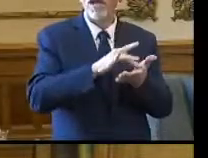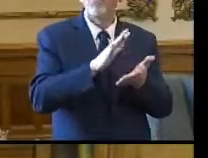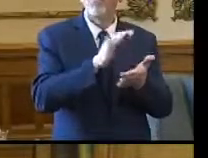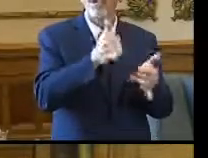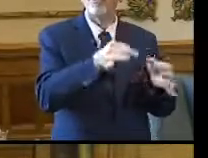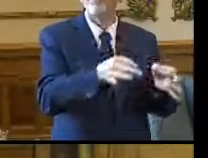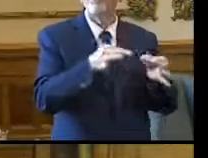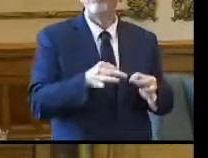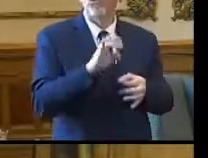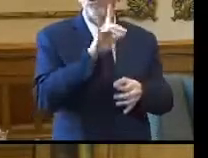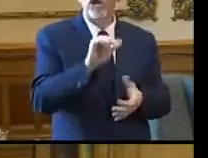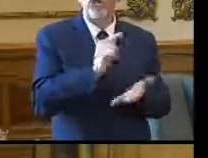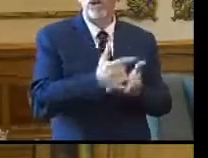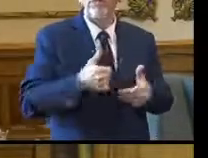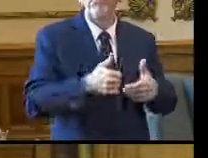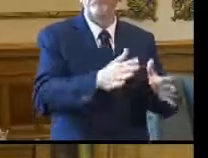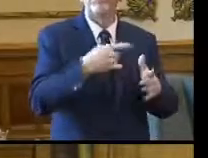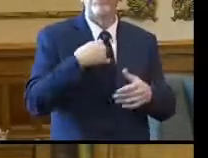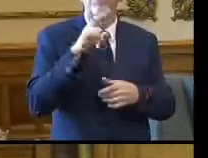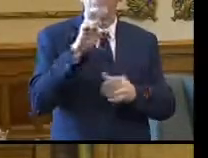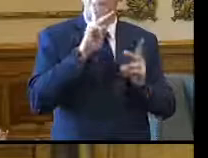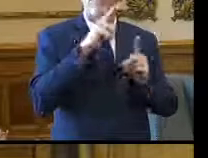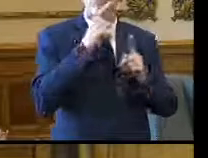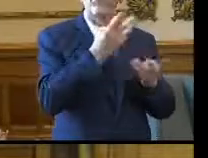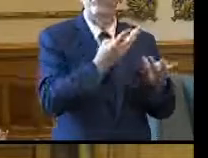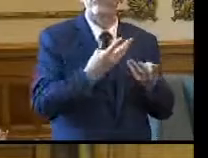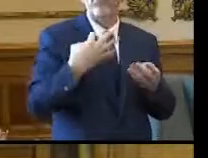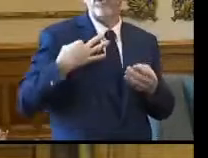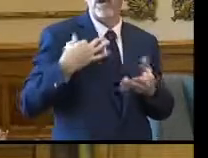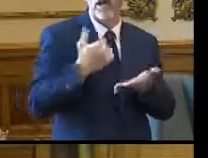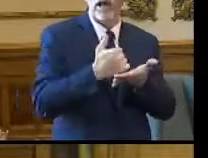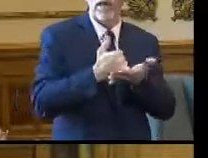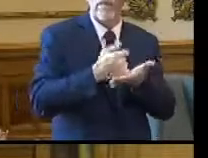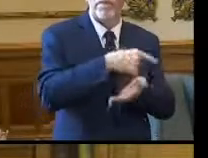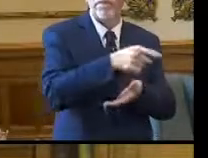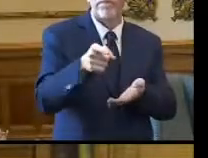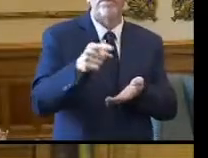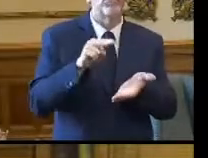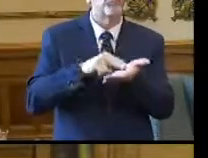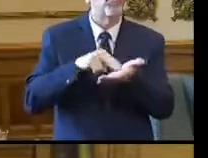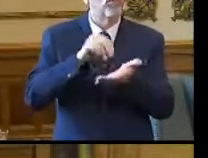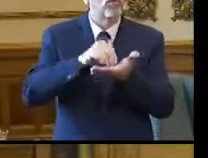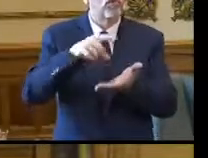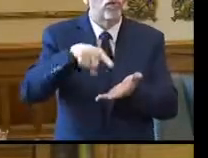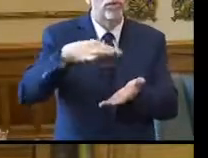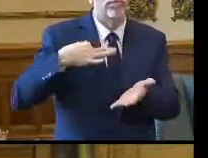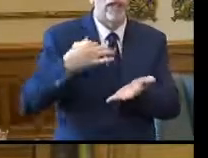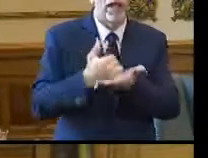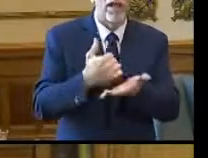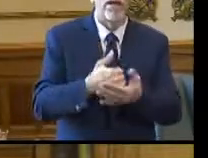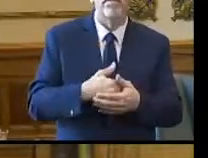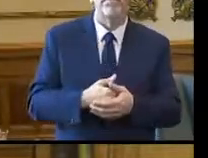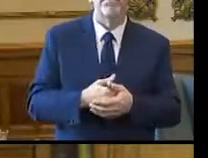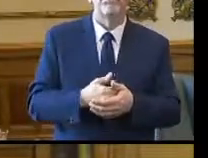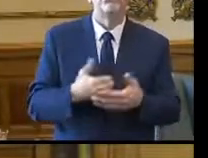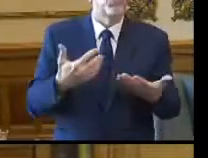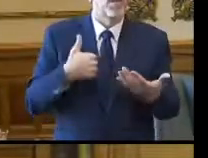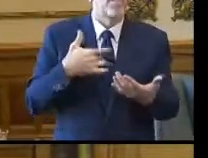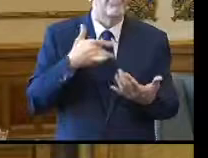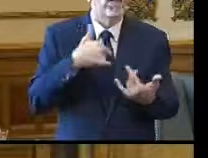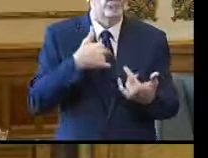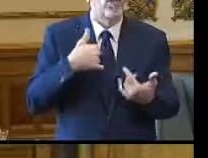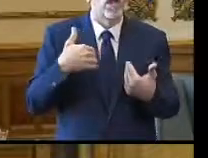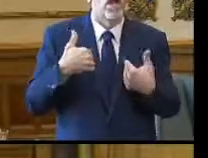early, and we've had 300 individuals that have volunteered that will be helping. Our nursing students have volunteered. So I do feel like we